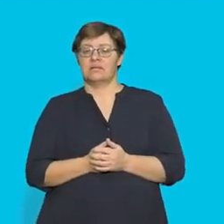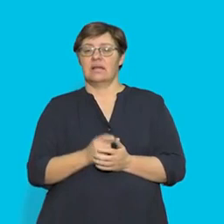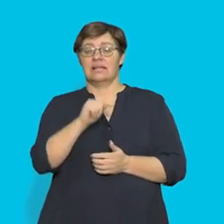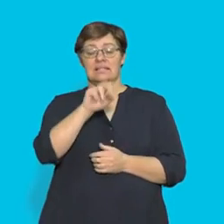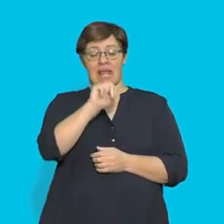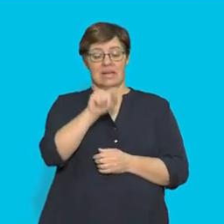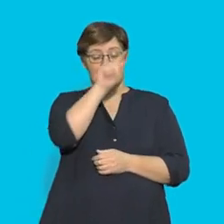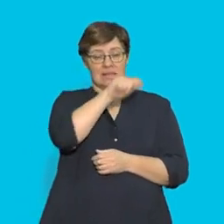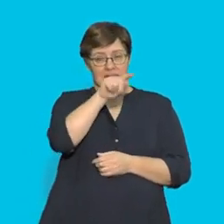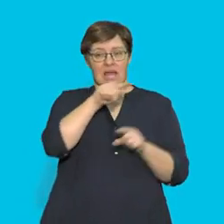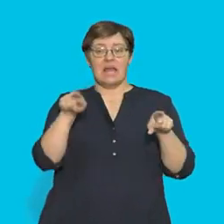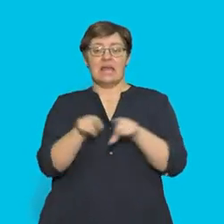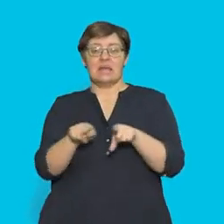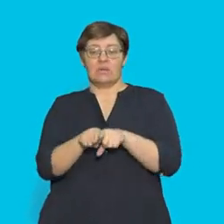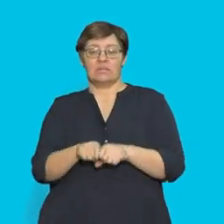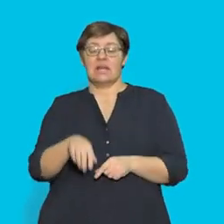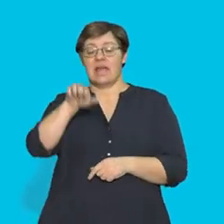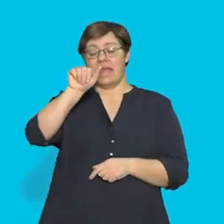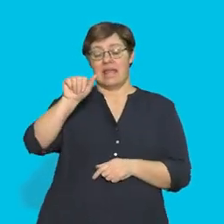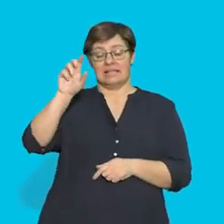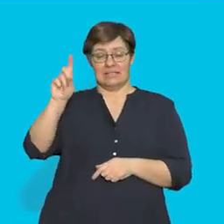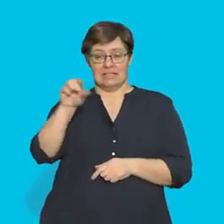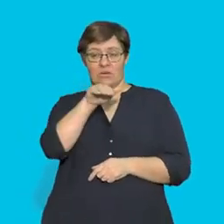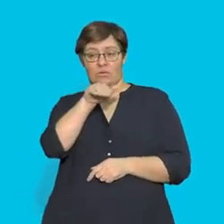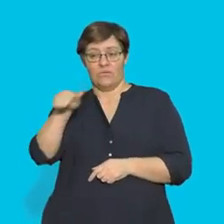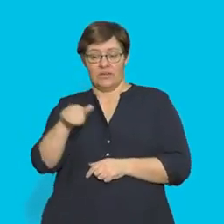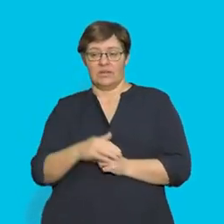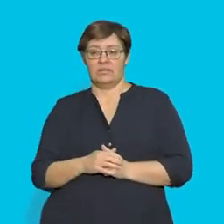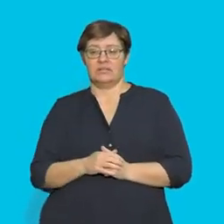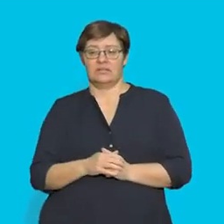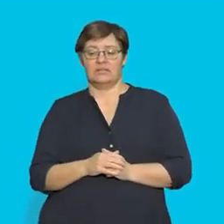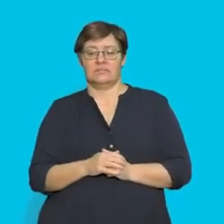in other words, tan of theta is equal to AD